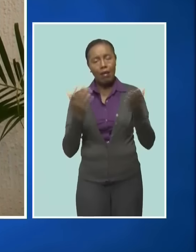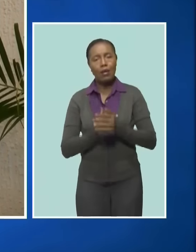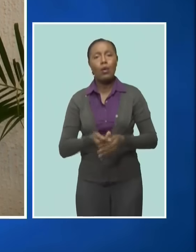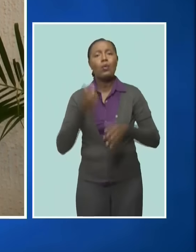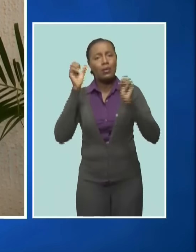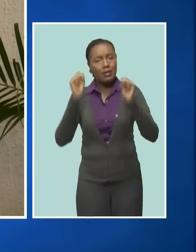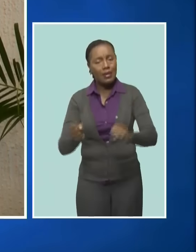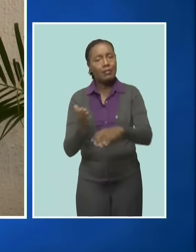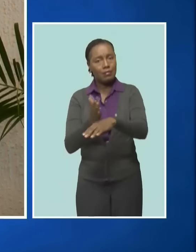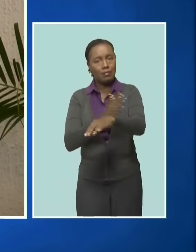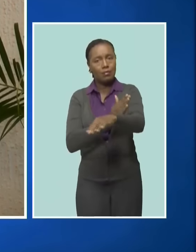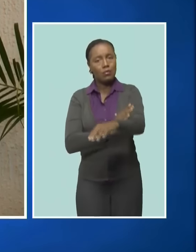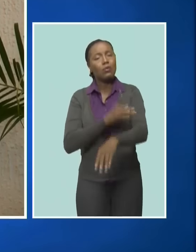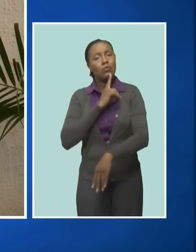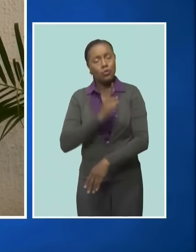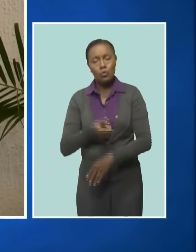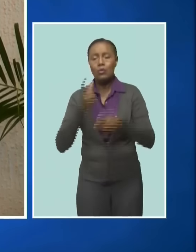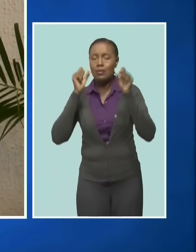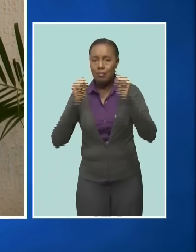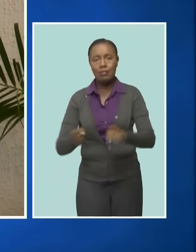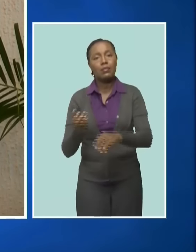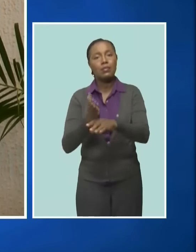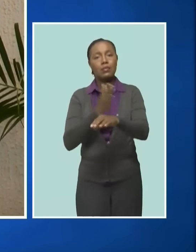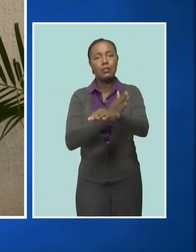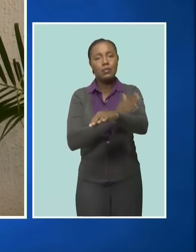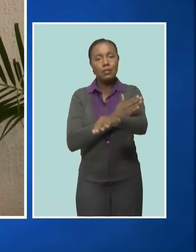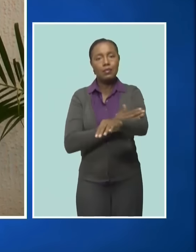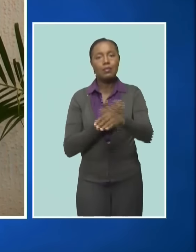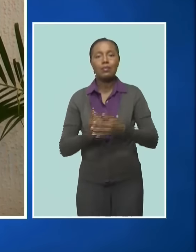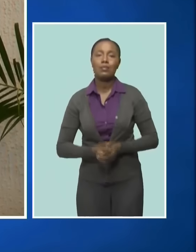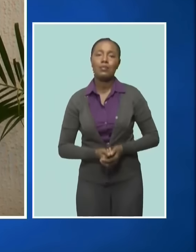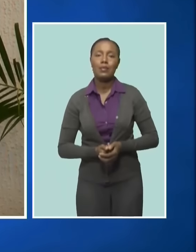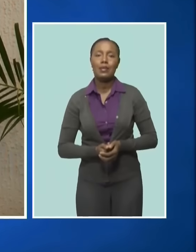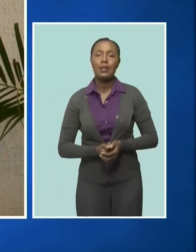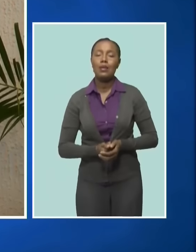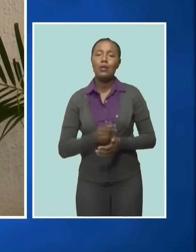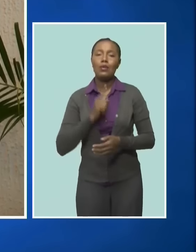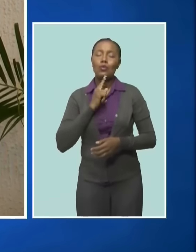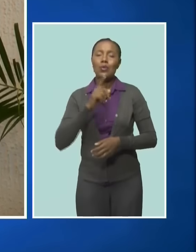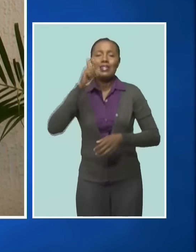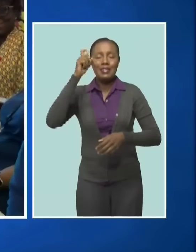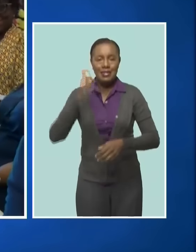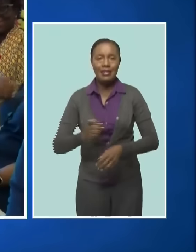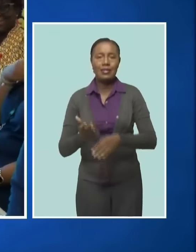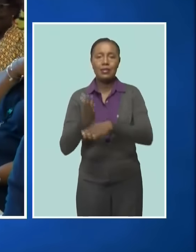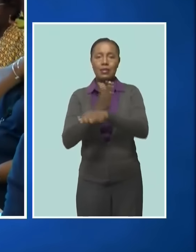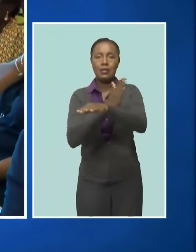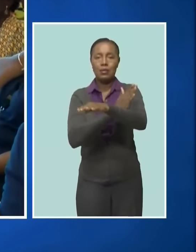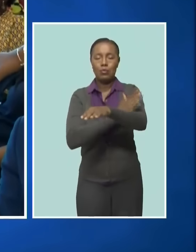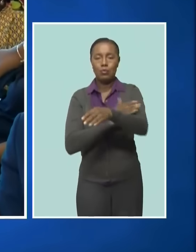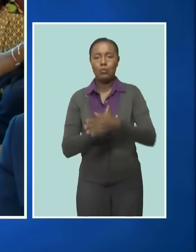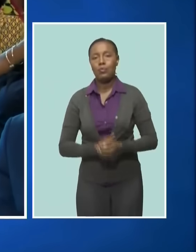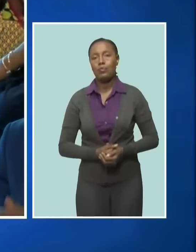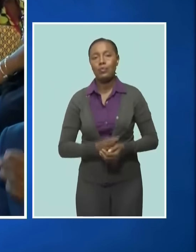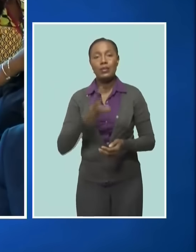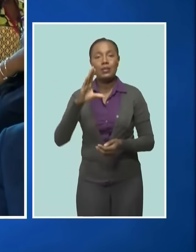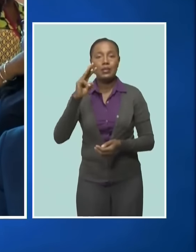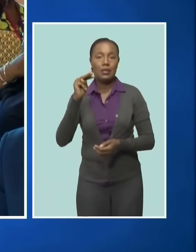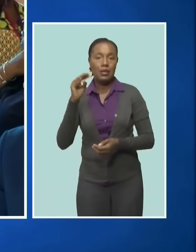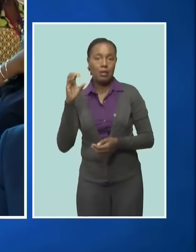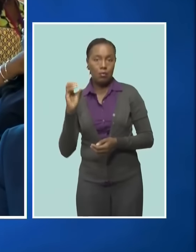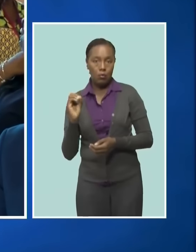in the hospital. That's the reality. We can do better, and we absolutely have to do better. Chief Executive Officer